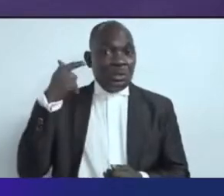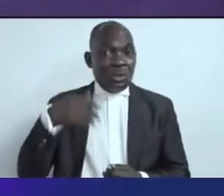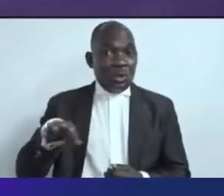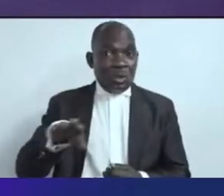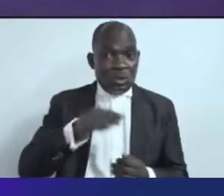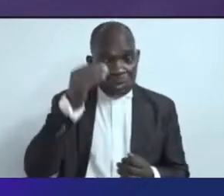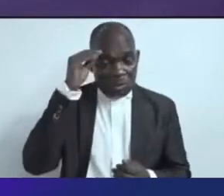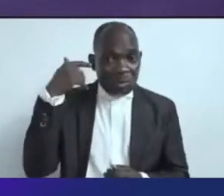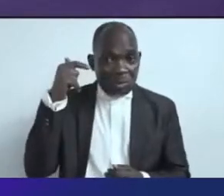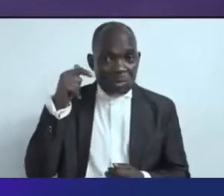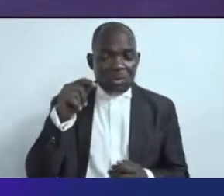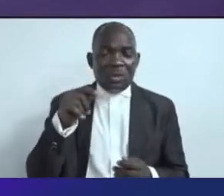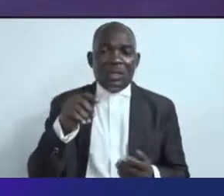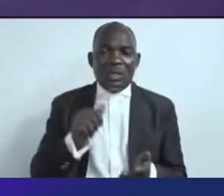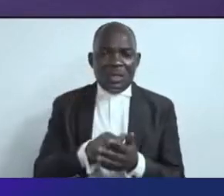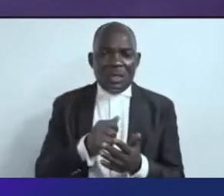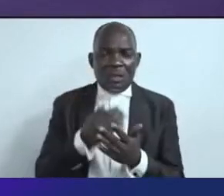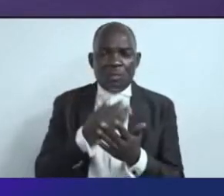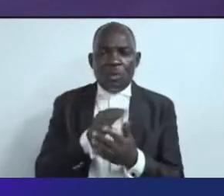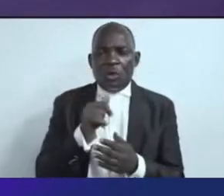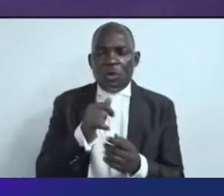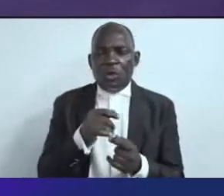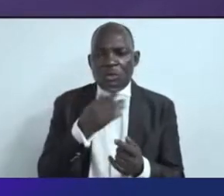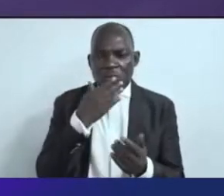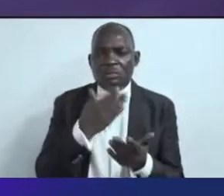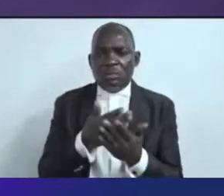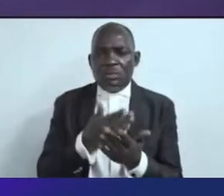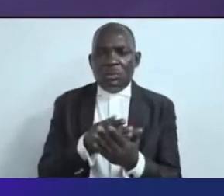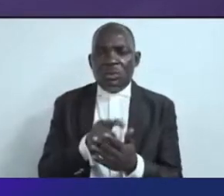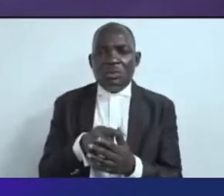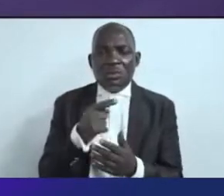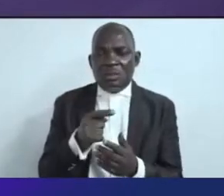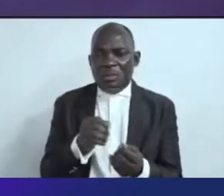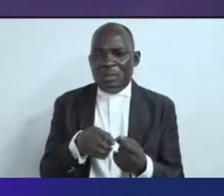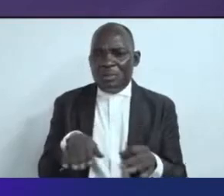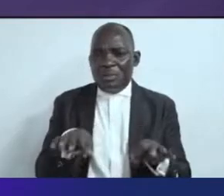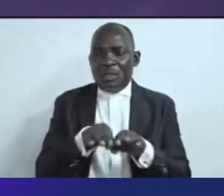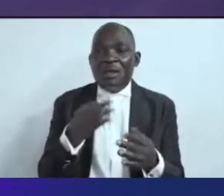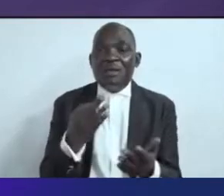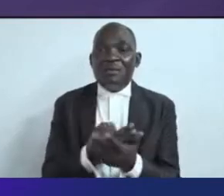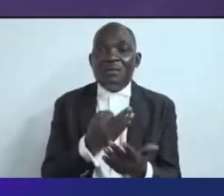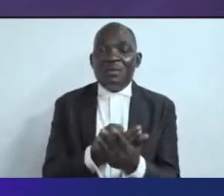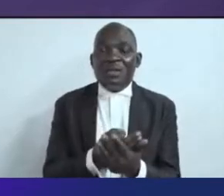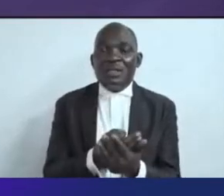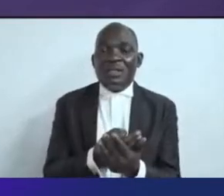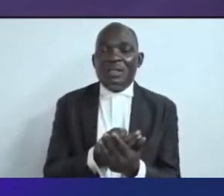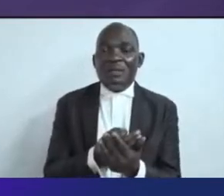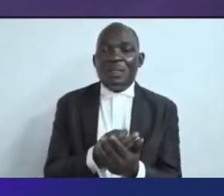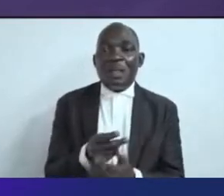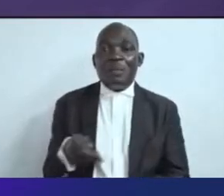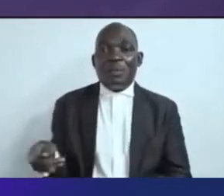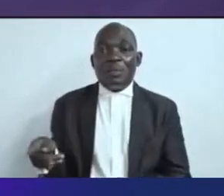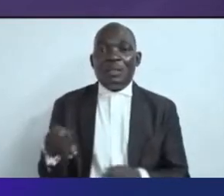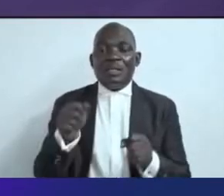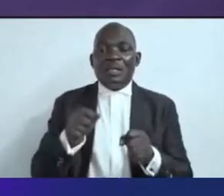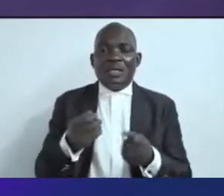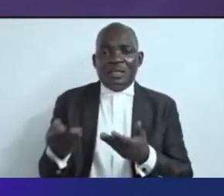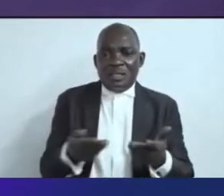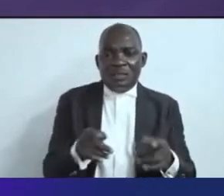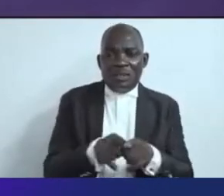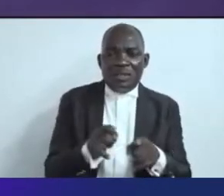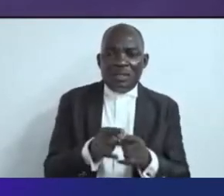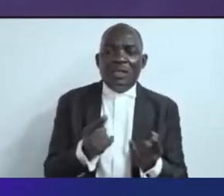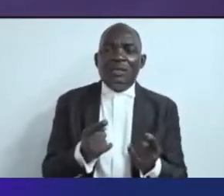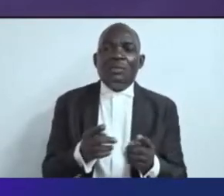know, has been remarkable and resilient as a financial asset and can serve as a